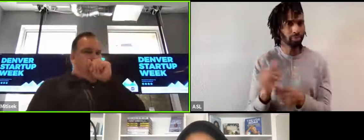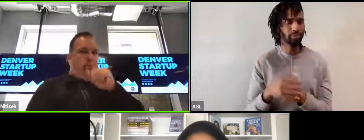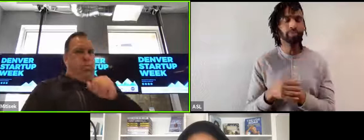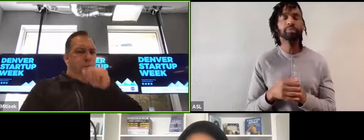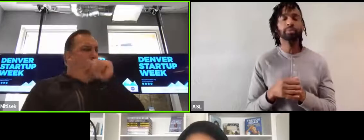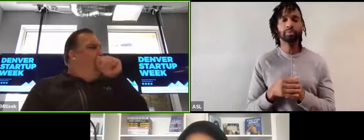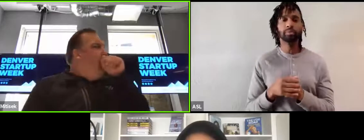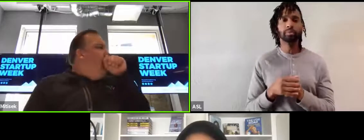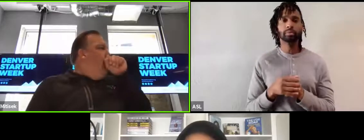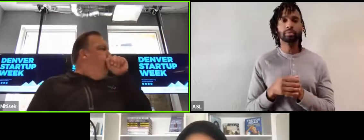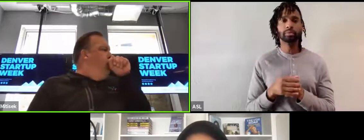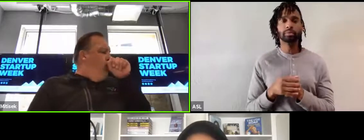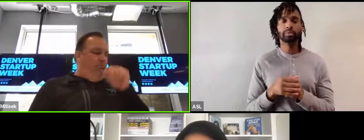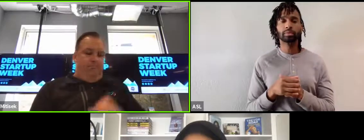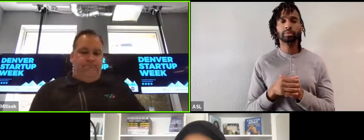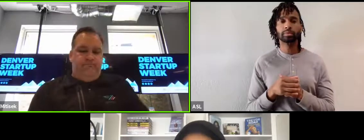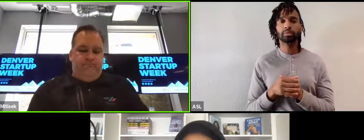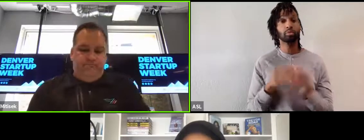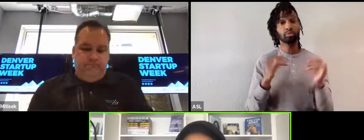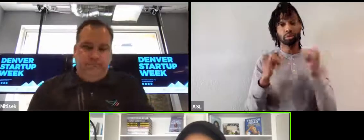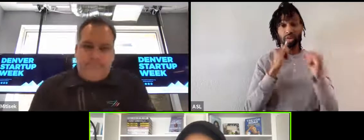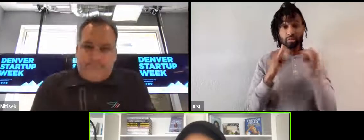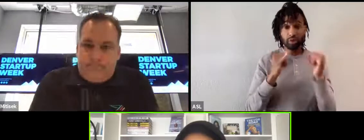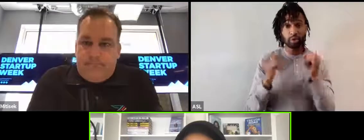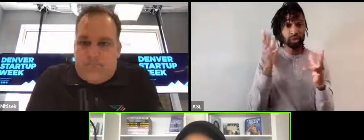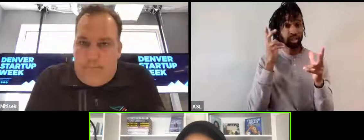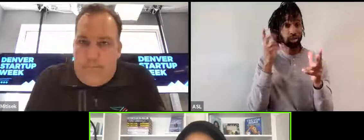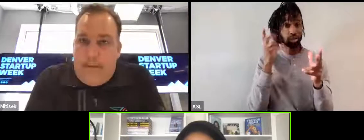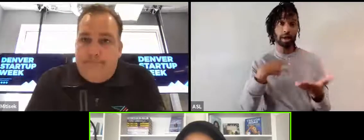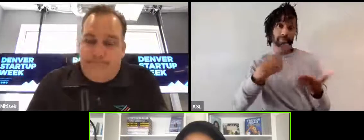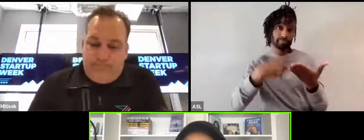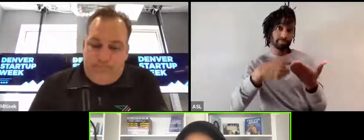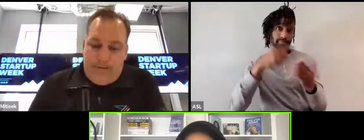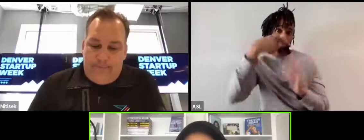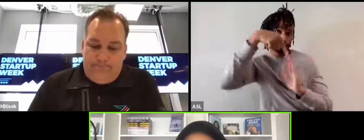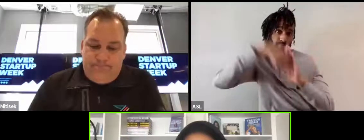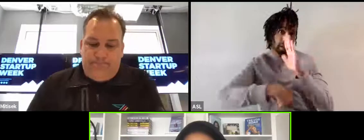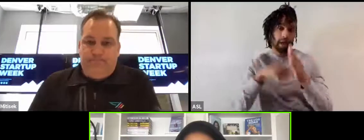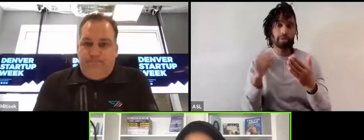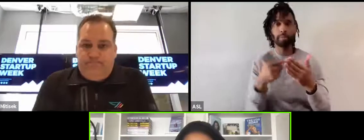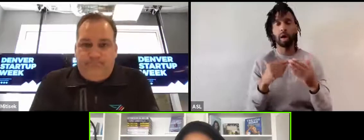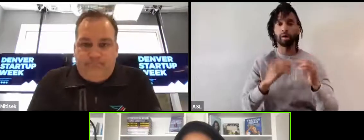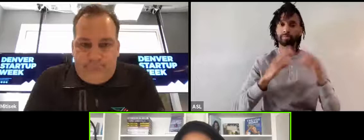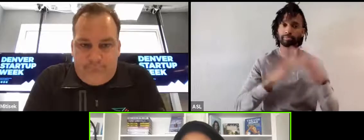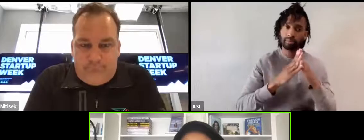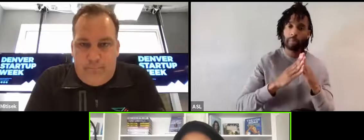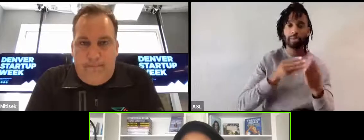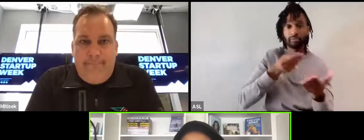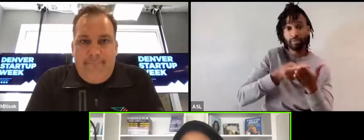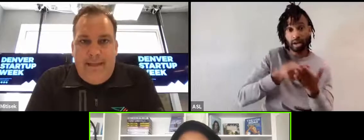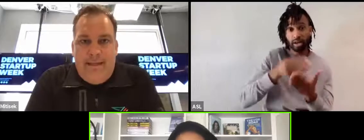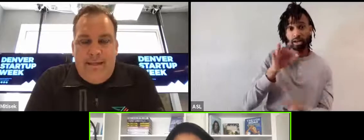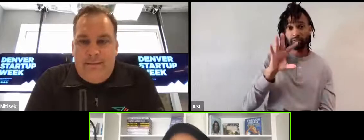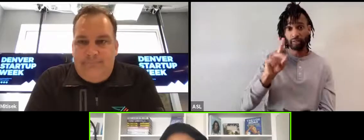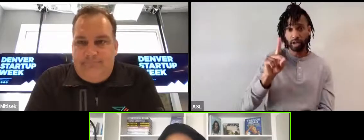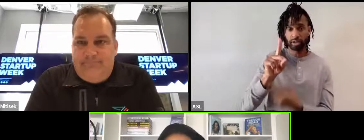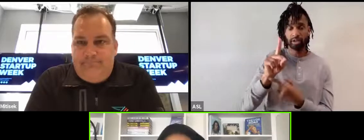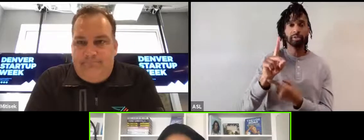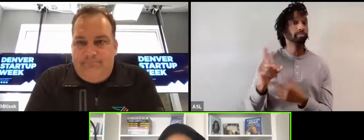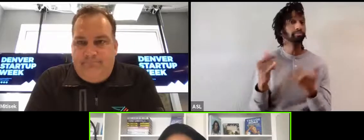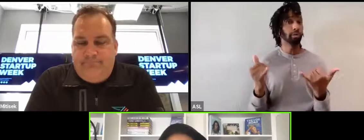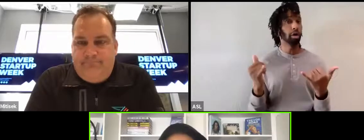And there are a few interviews you can listen to where I talk, you know, in depth about starting a fund. And there are